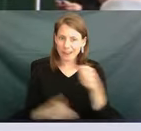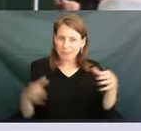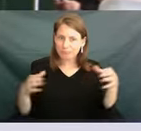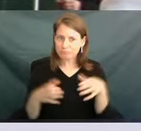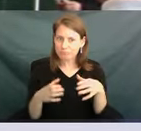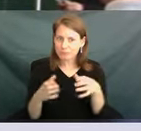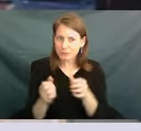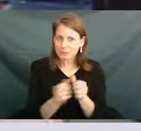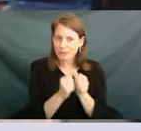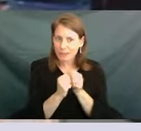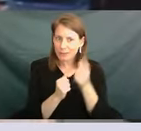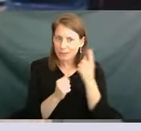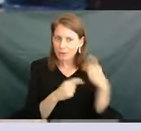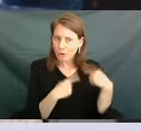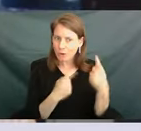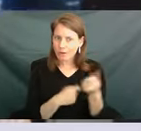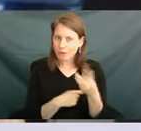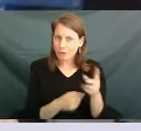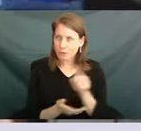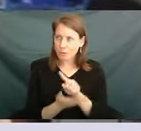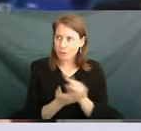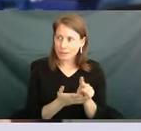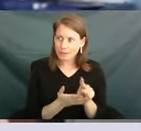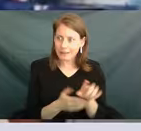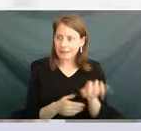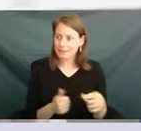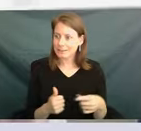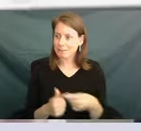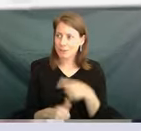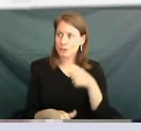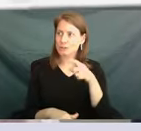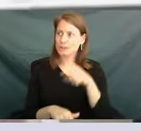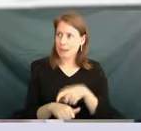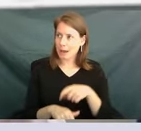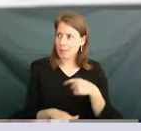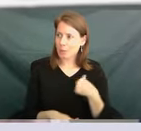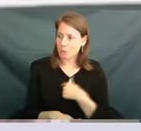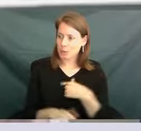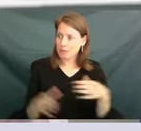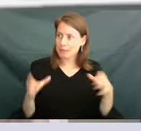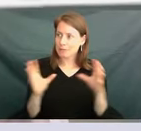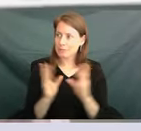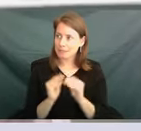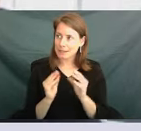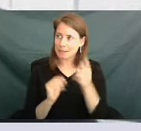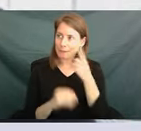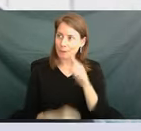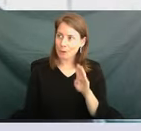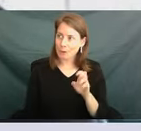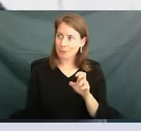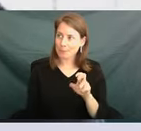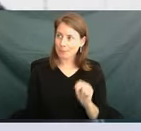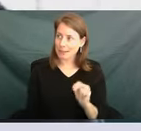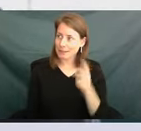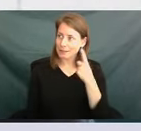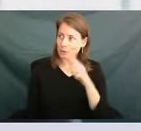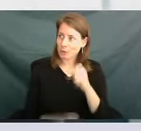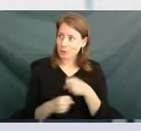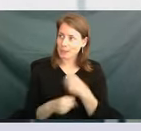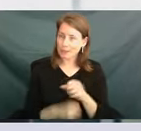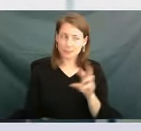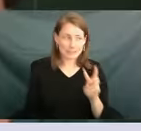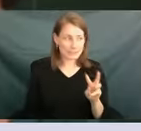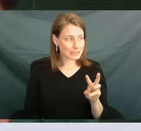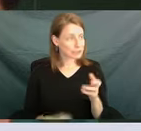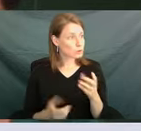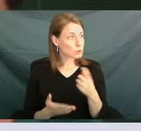Ben as he's now in year 6. So we just thought we'd have a review and see how things are going for Ben. So what can we say has gone well for you since you've